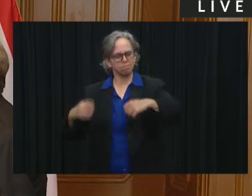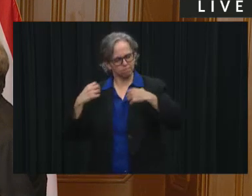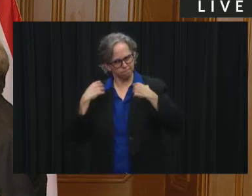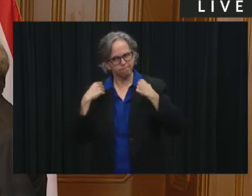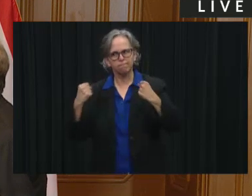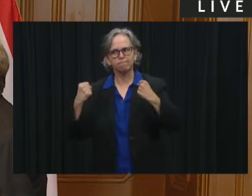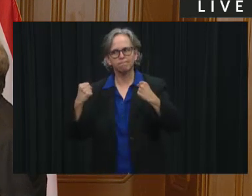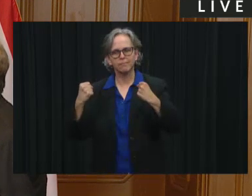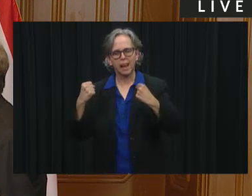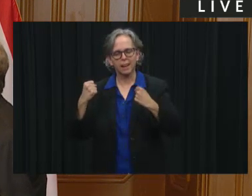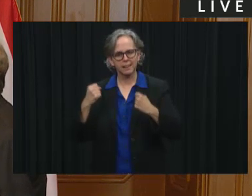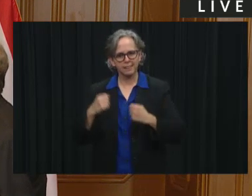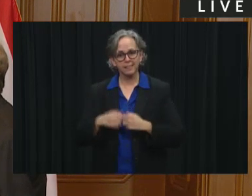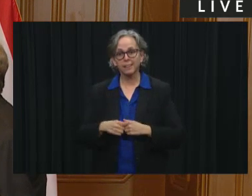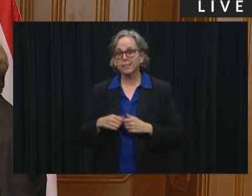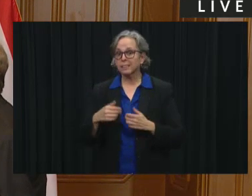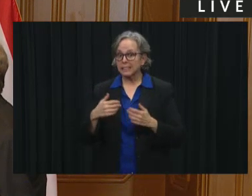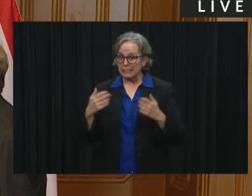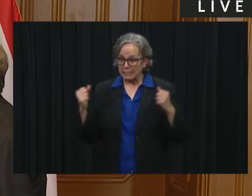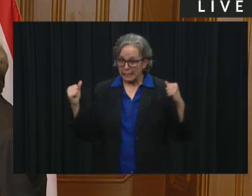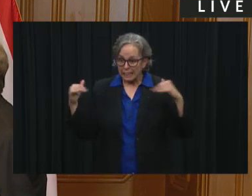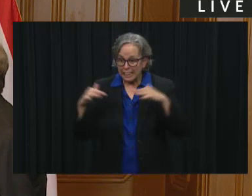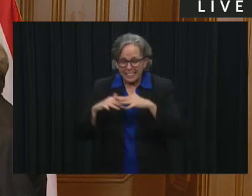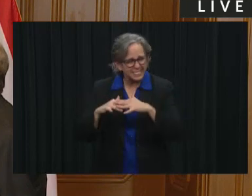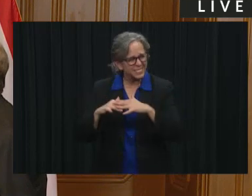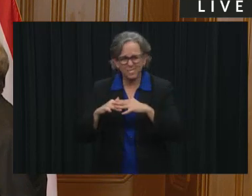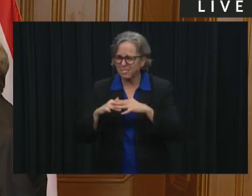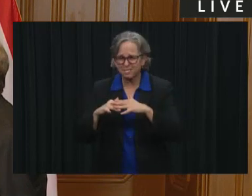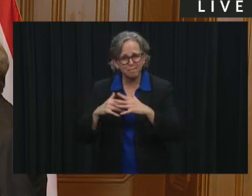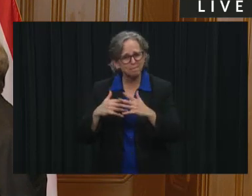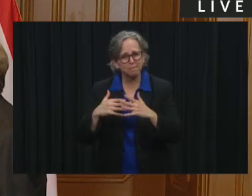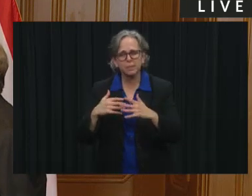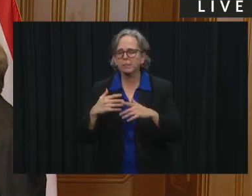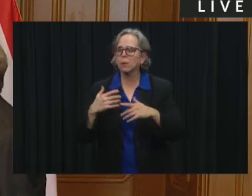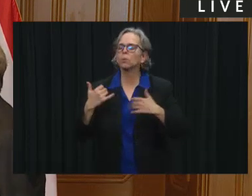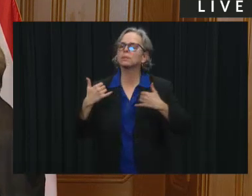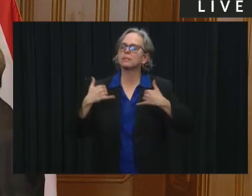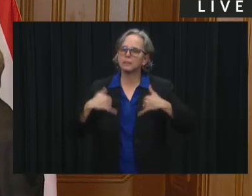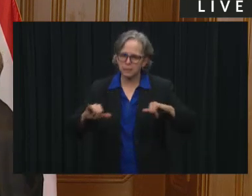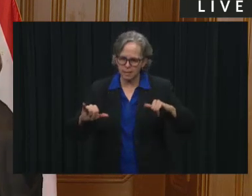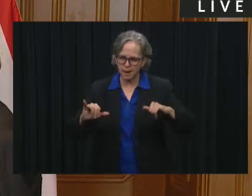in Ohio, we will always stand together.